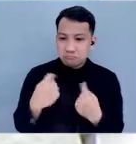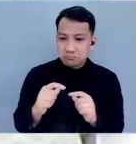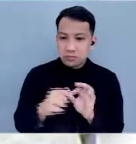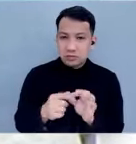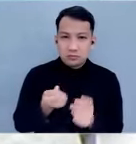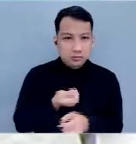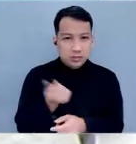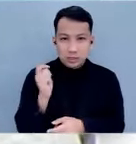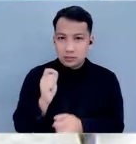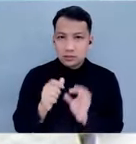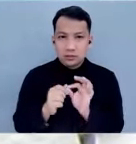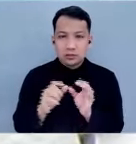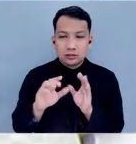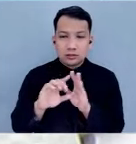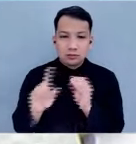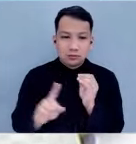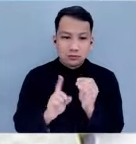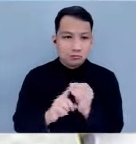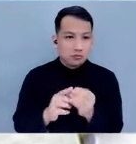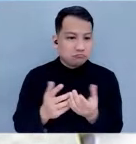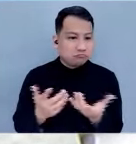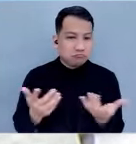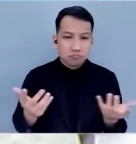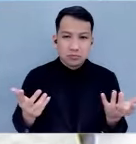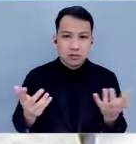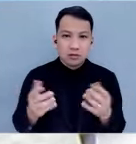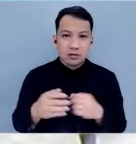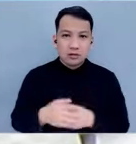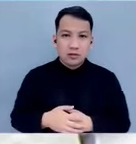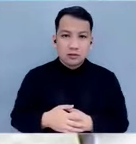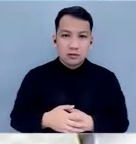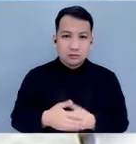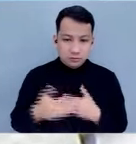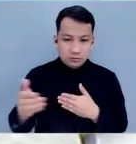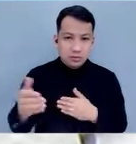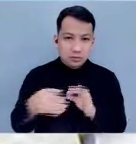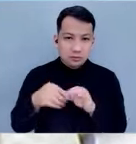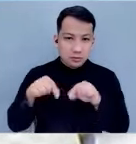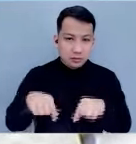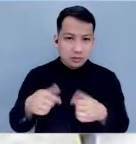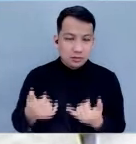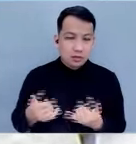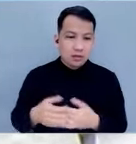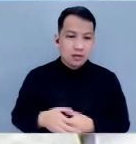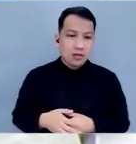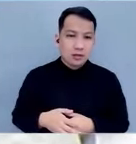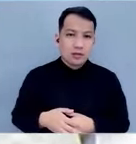this, you know, pushing for this